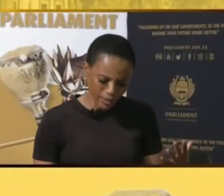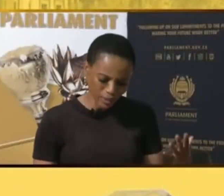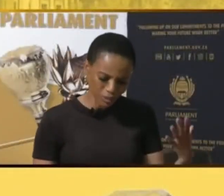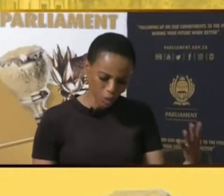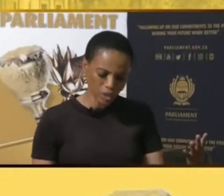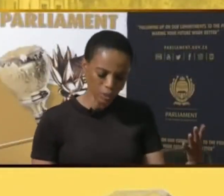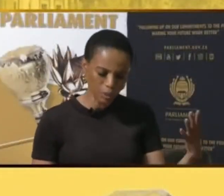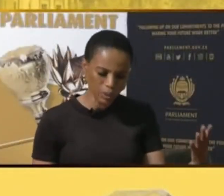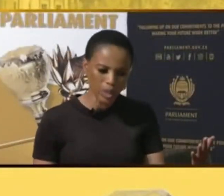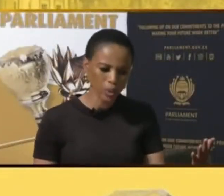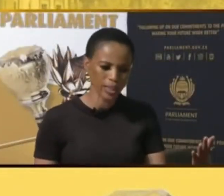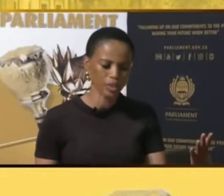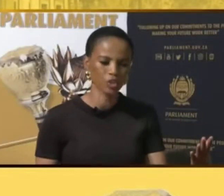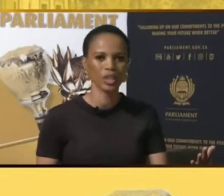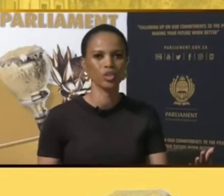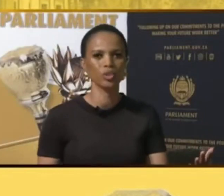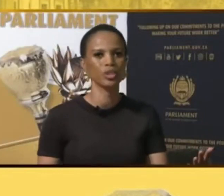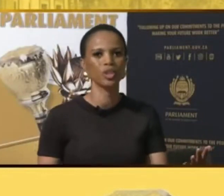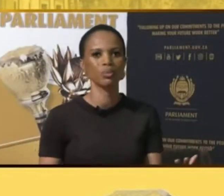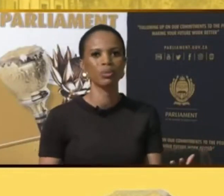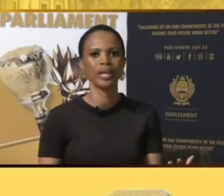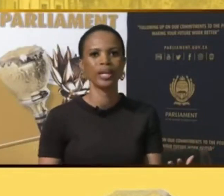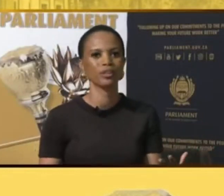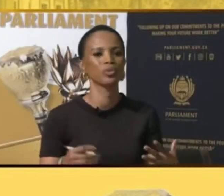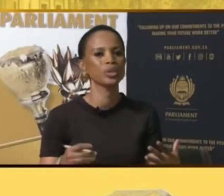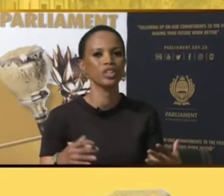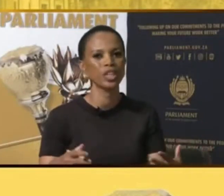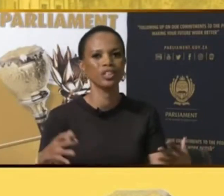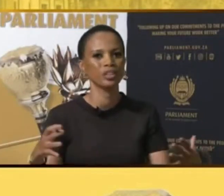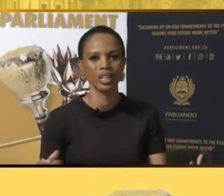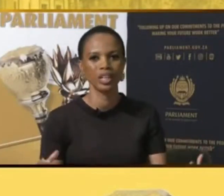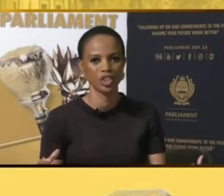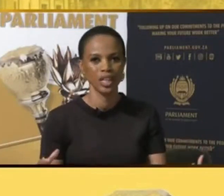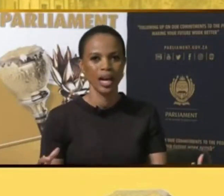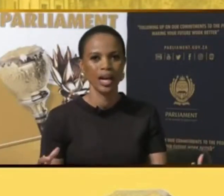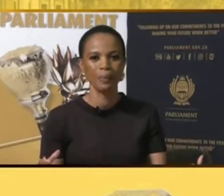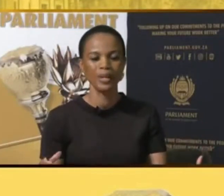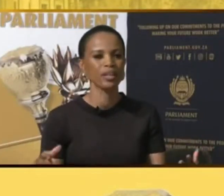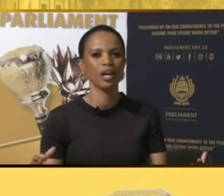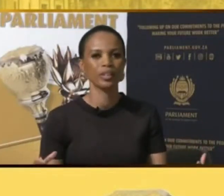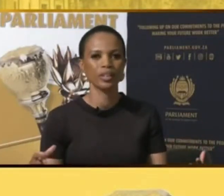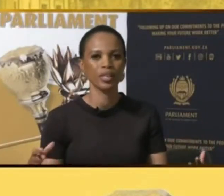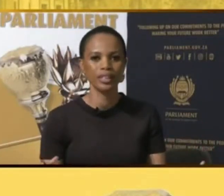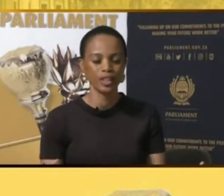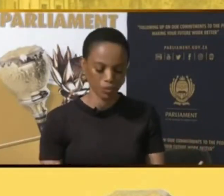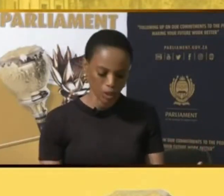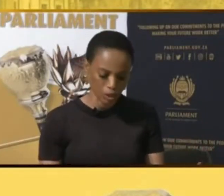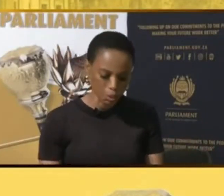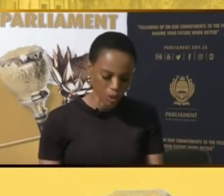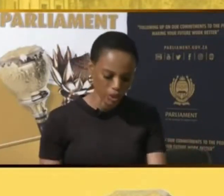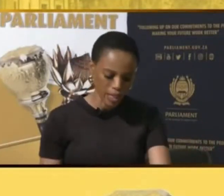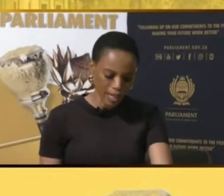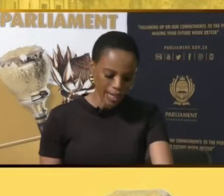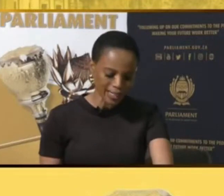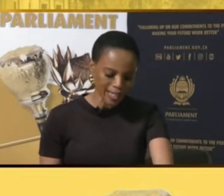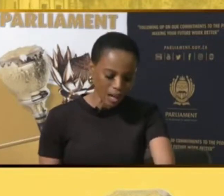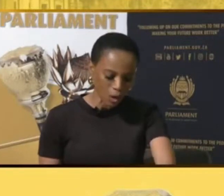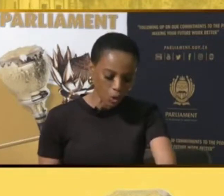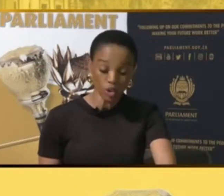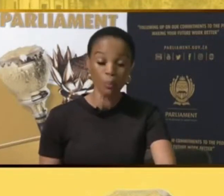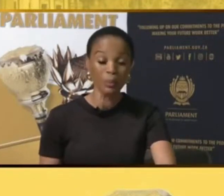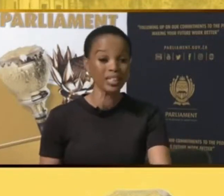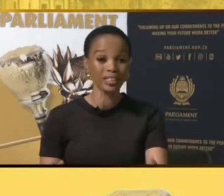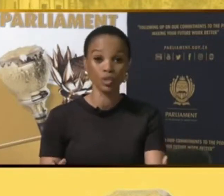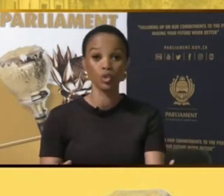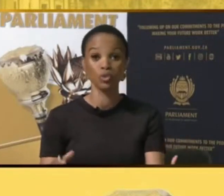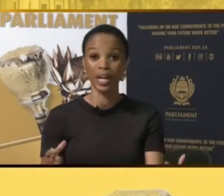patterns of ownership, and we know that the structure of the economy has not really changed much in the last 30 years of our democracy. And there are also,